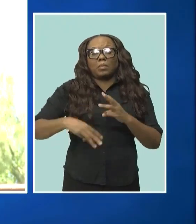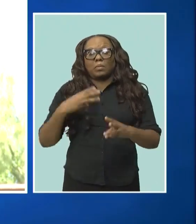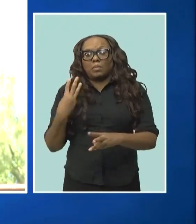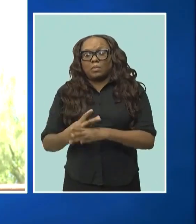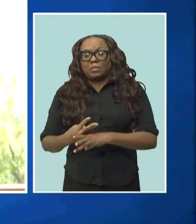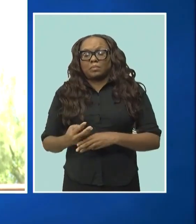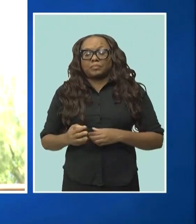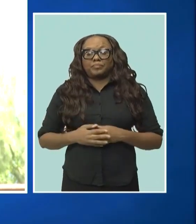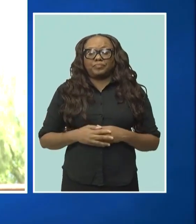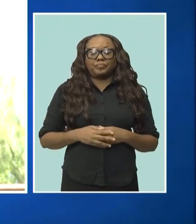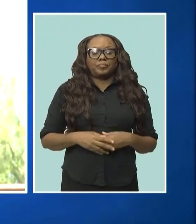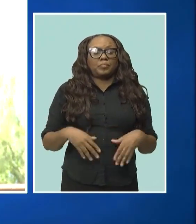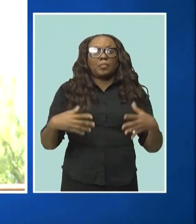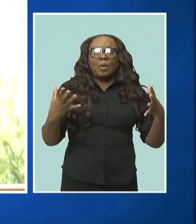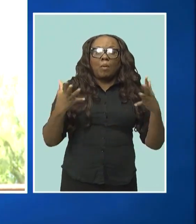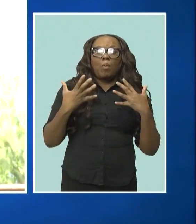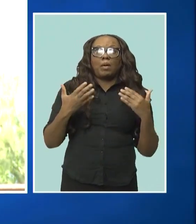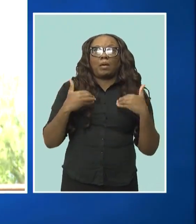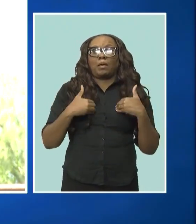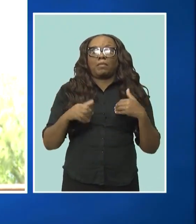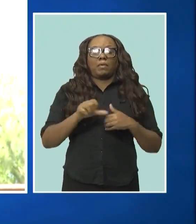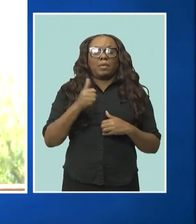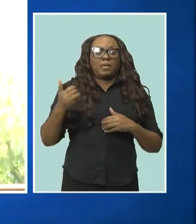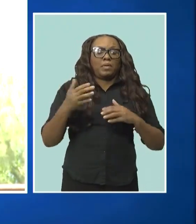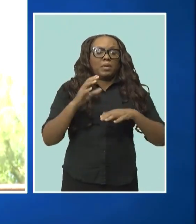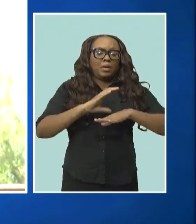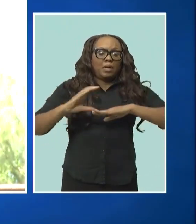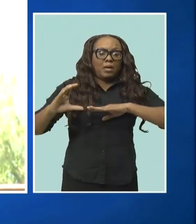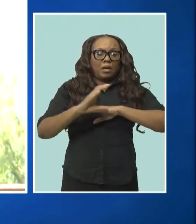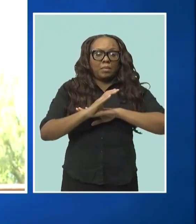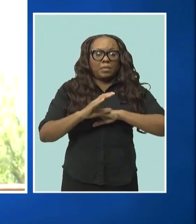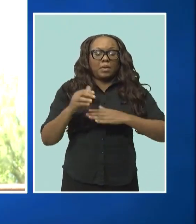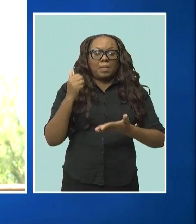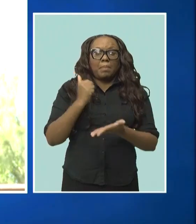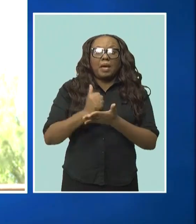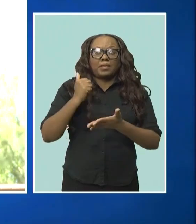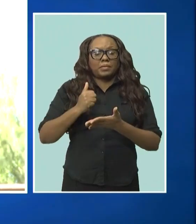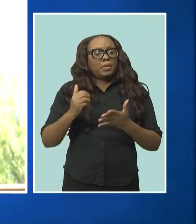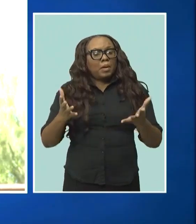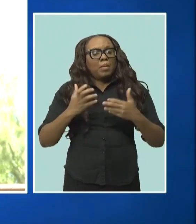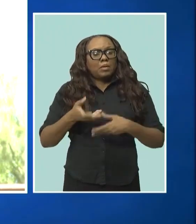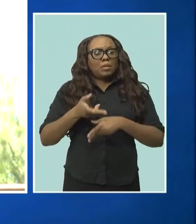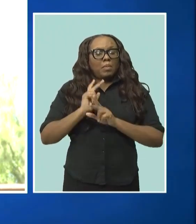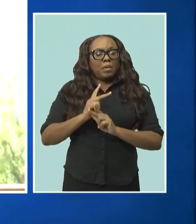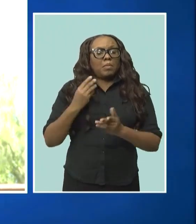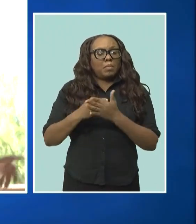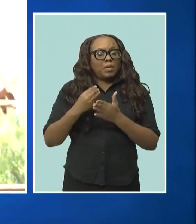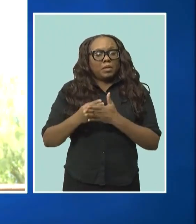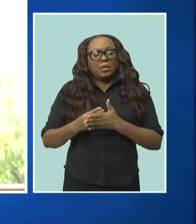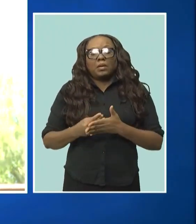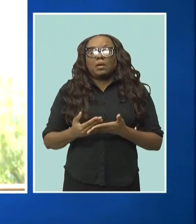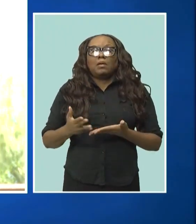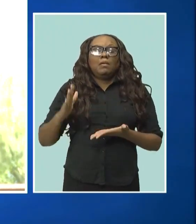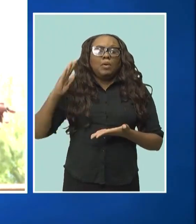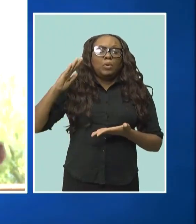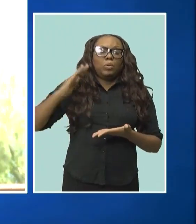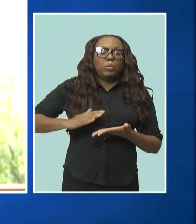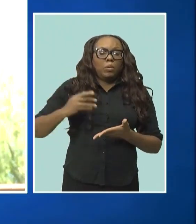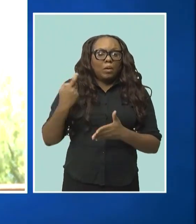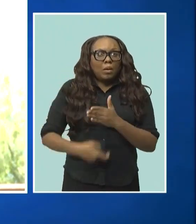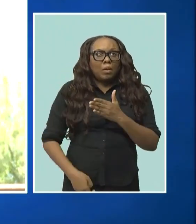Bank and other regional development banks so that they can lend us at affordable rates, to put in water pipes, to do the